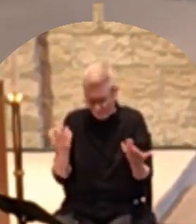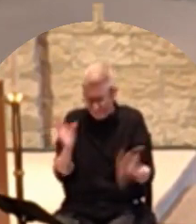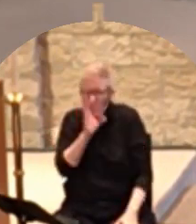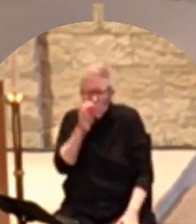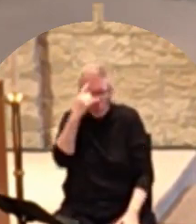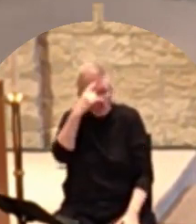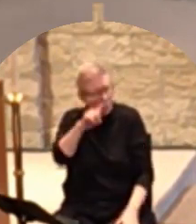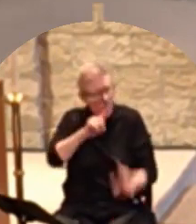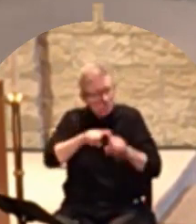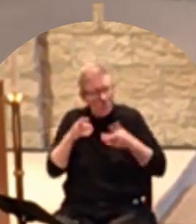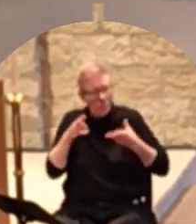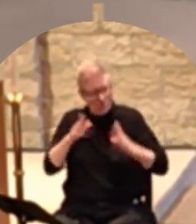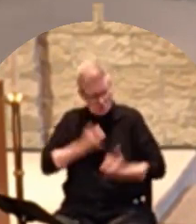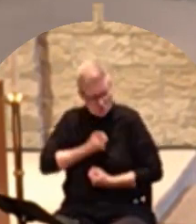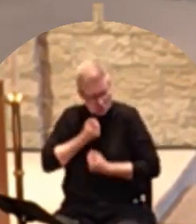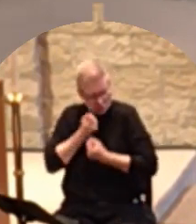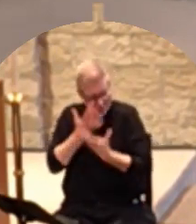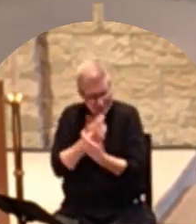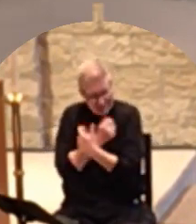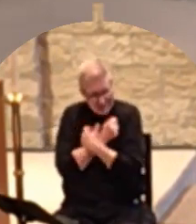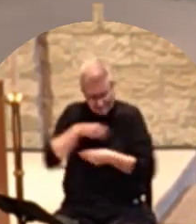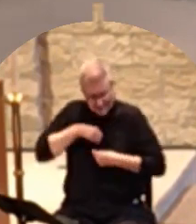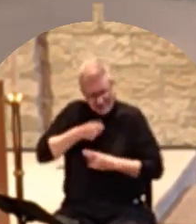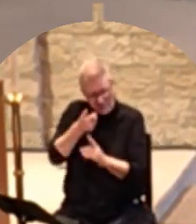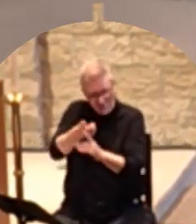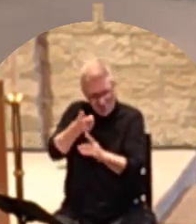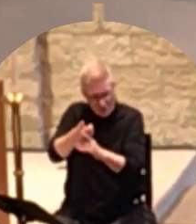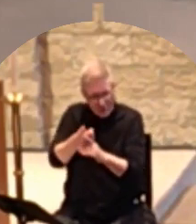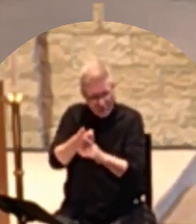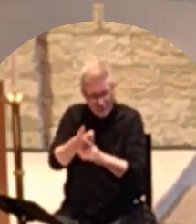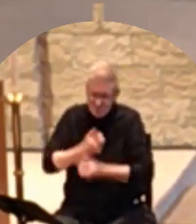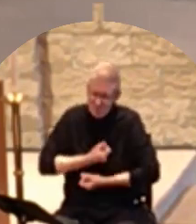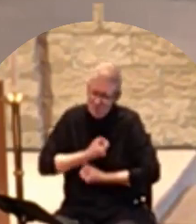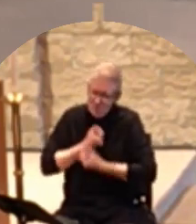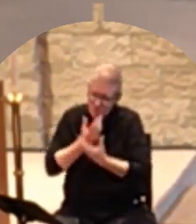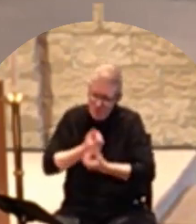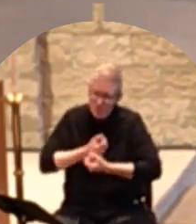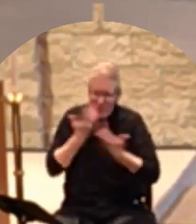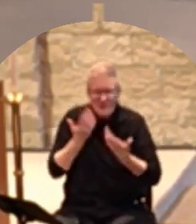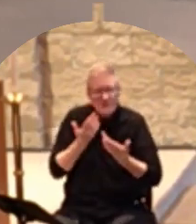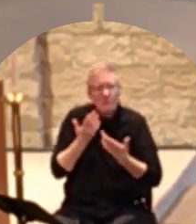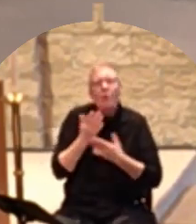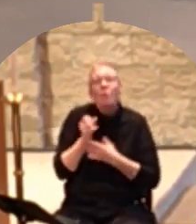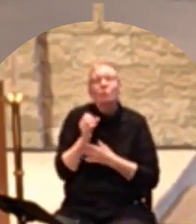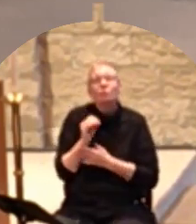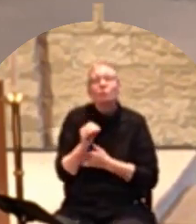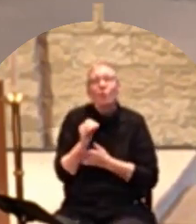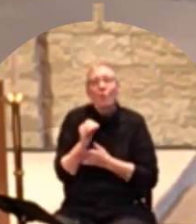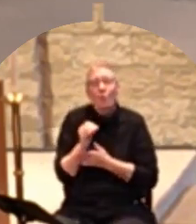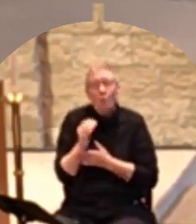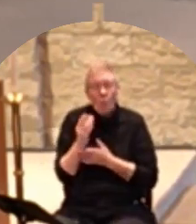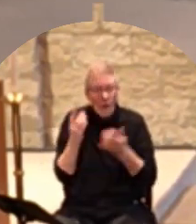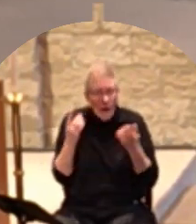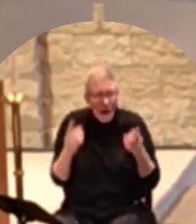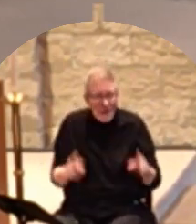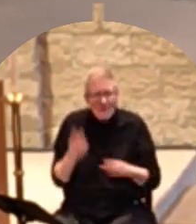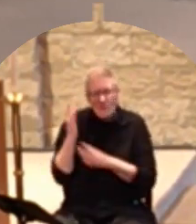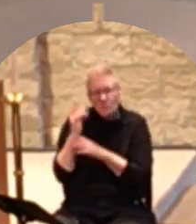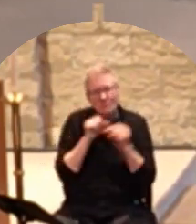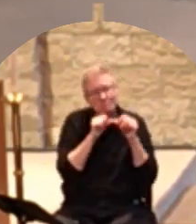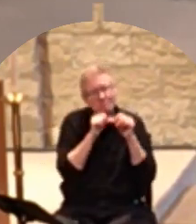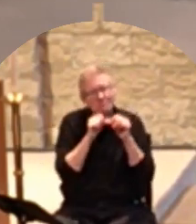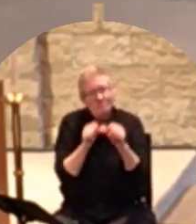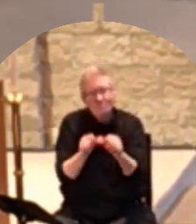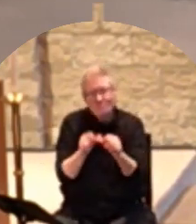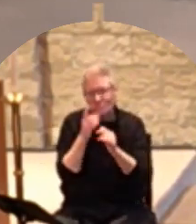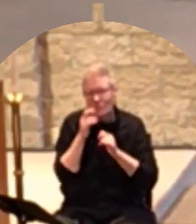as we express this love, that it continues for eternity. Isn't it comforting to know